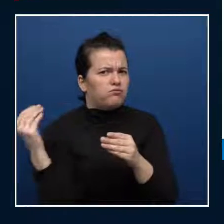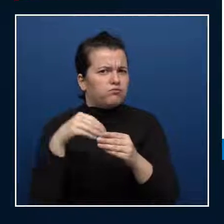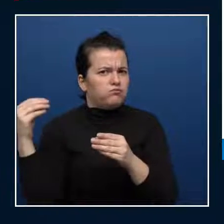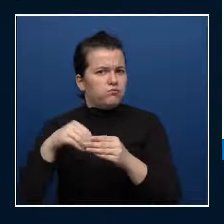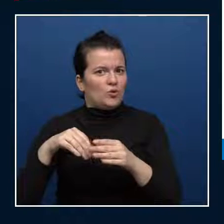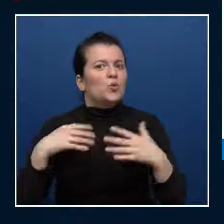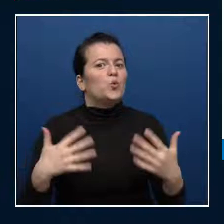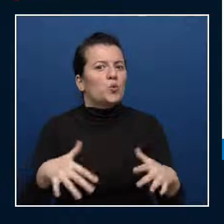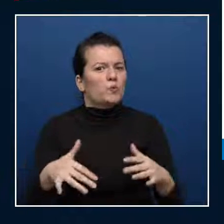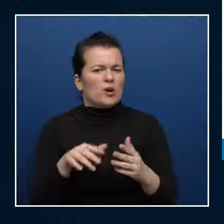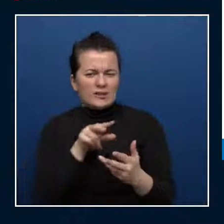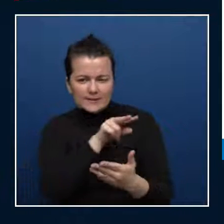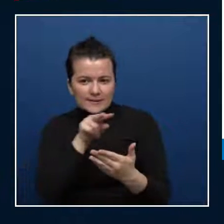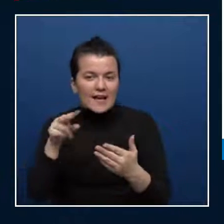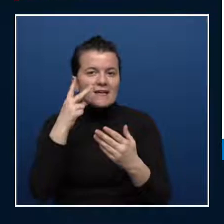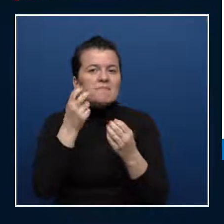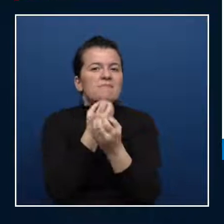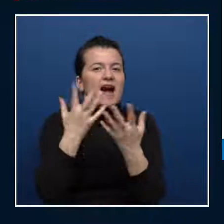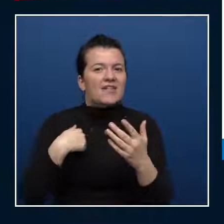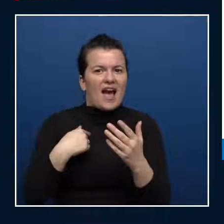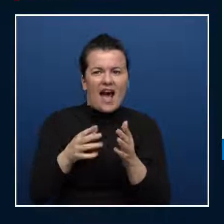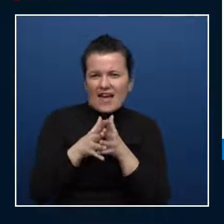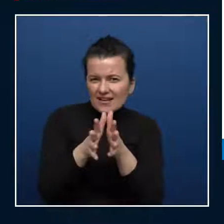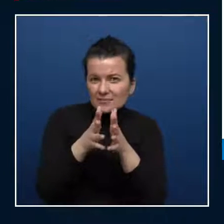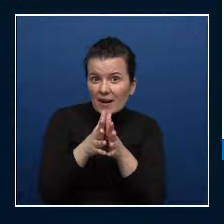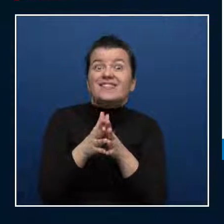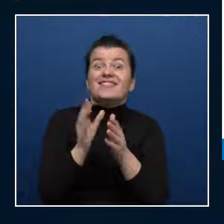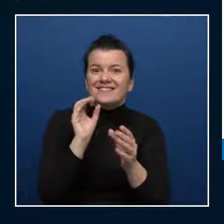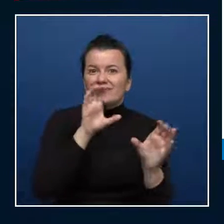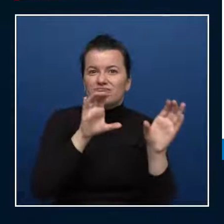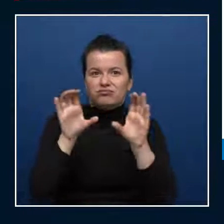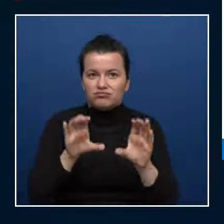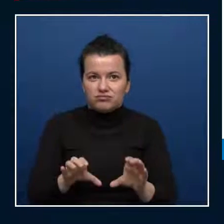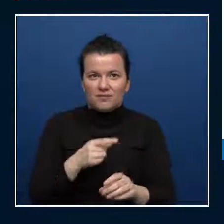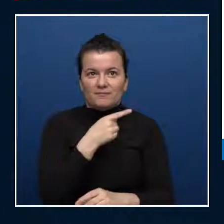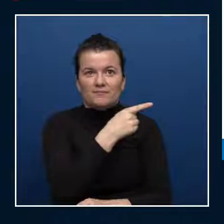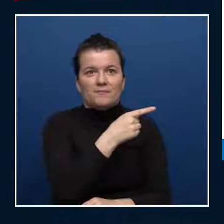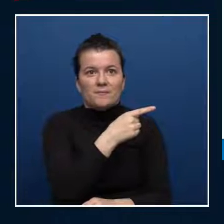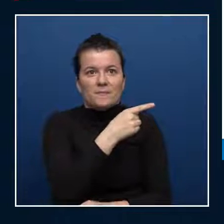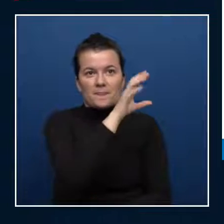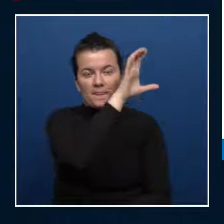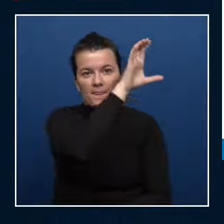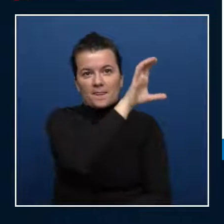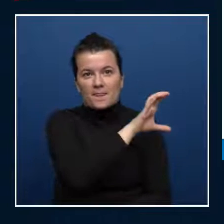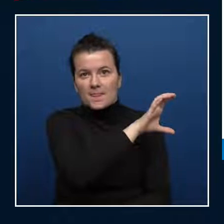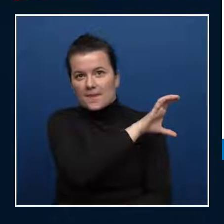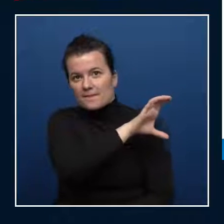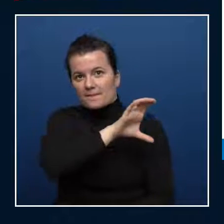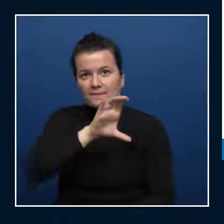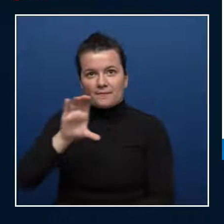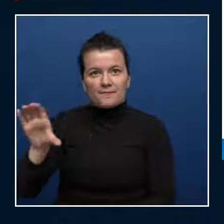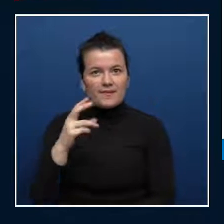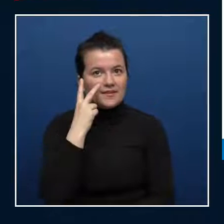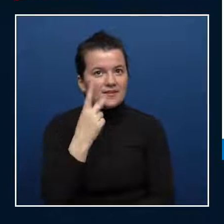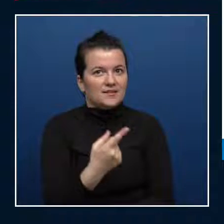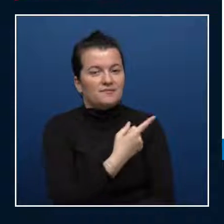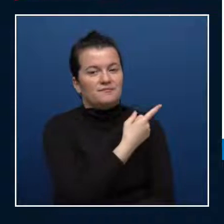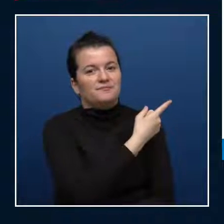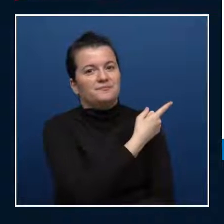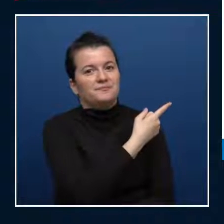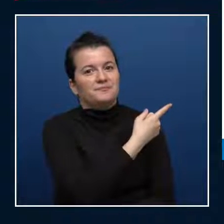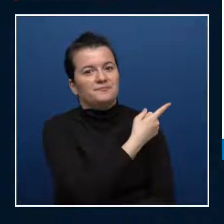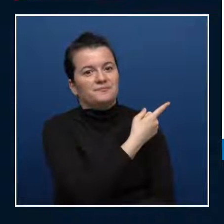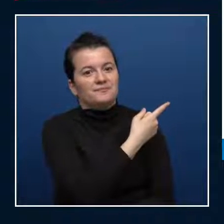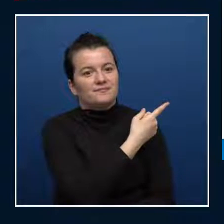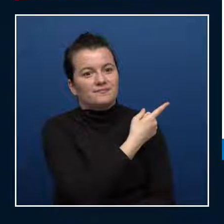talked about. So we've got Azure Frontdoor, we've got Azure CDN, we've got Redis for Cache, we've got Azure Search, we've got